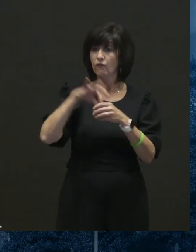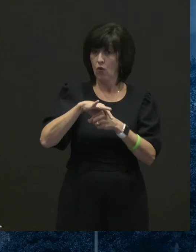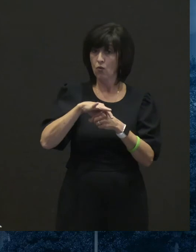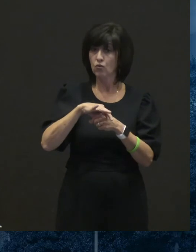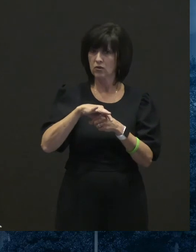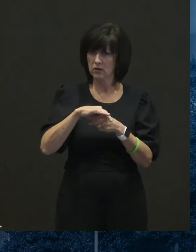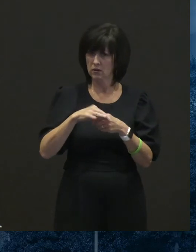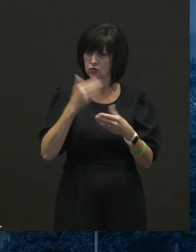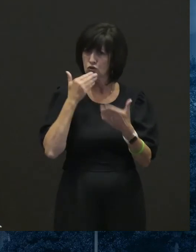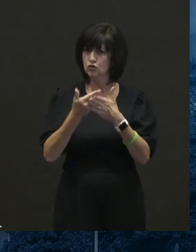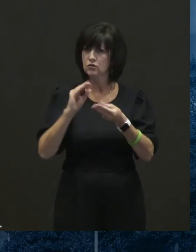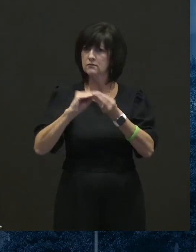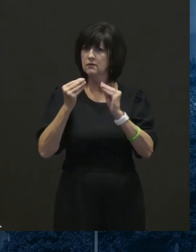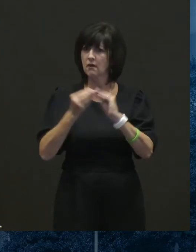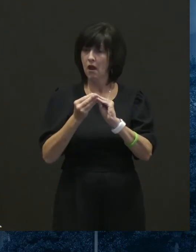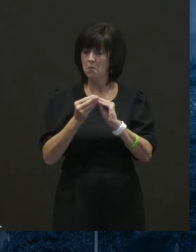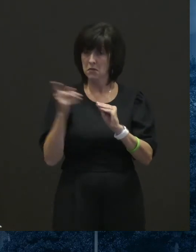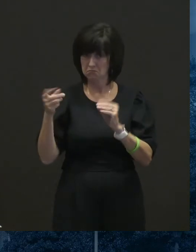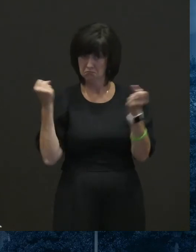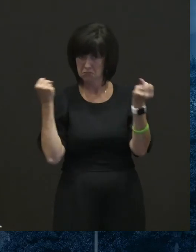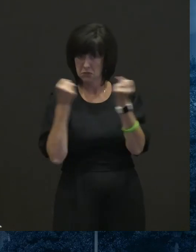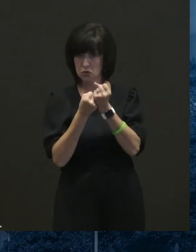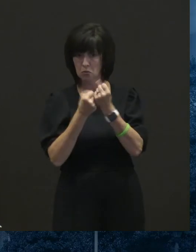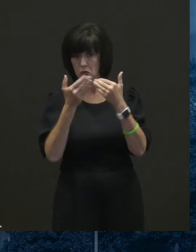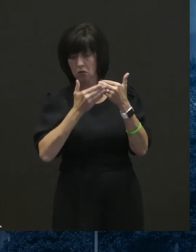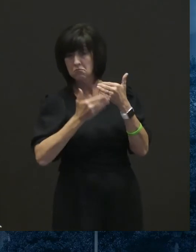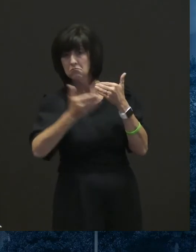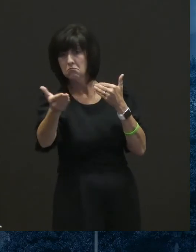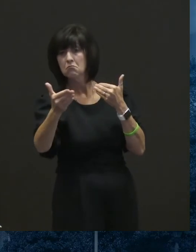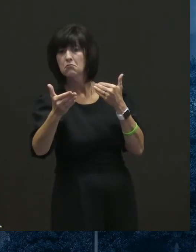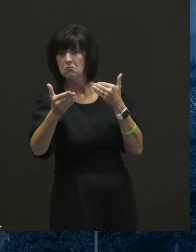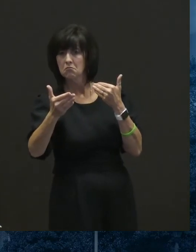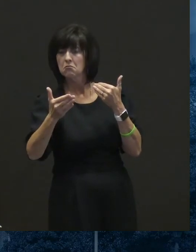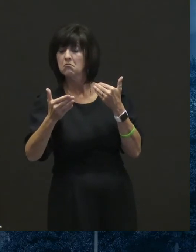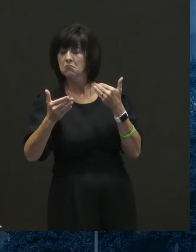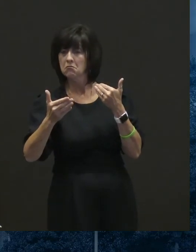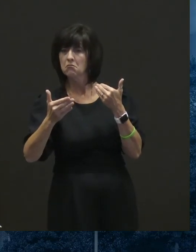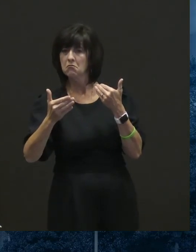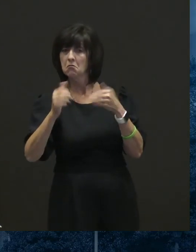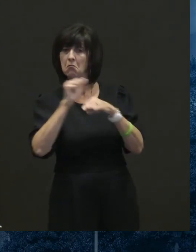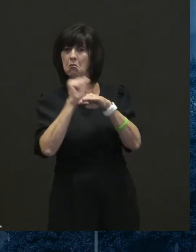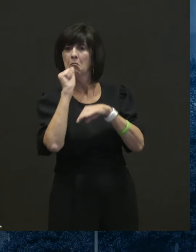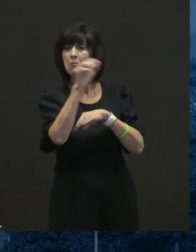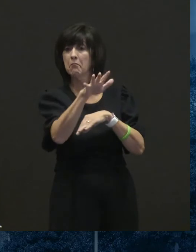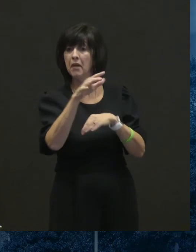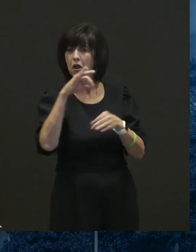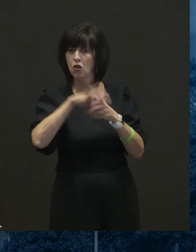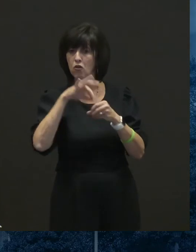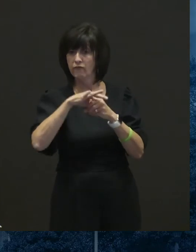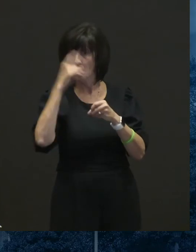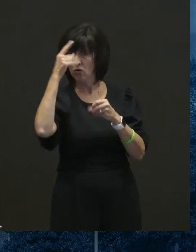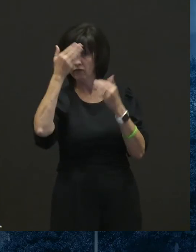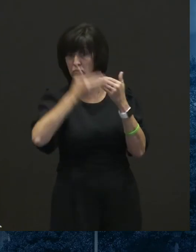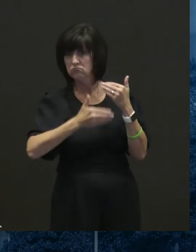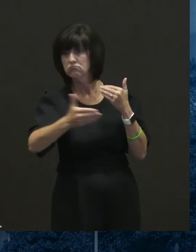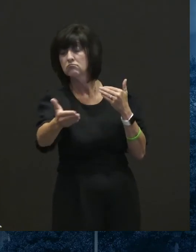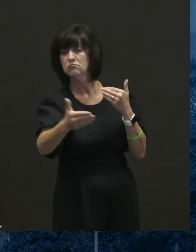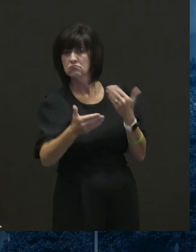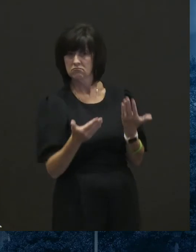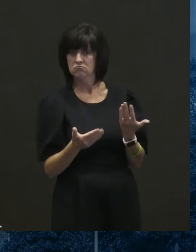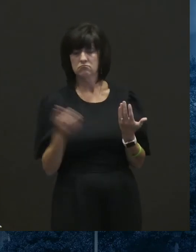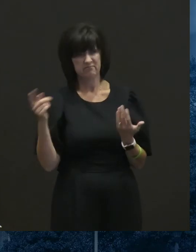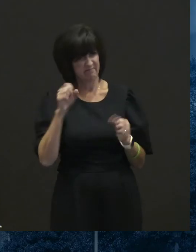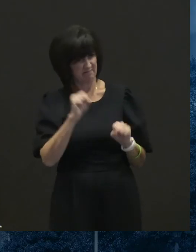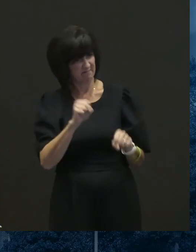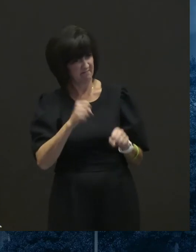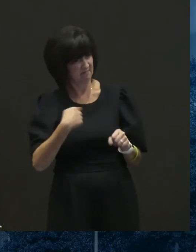permanently? Yeah, I certainly would. I mean, I was really blown away, to be honest with you, when I saw the